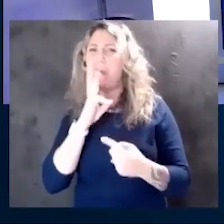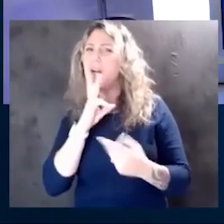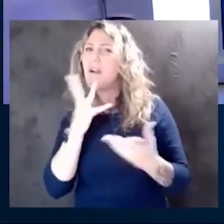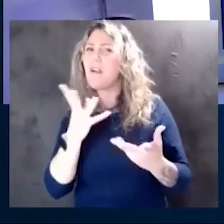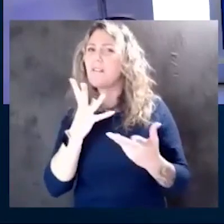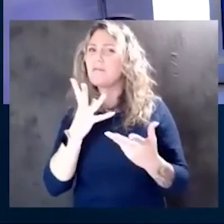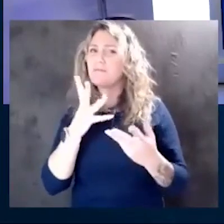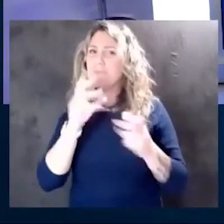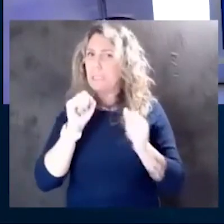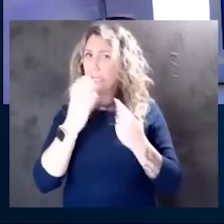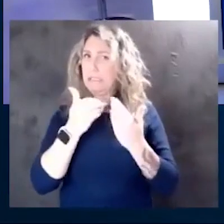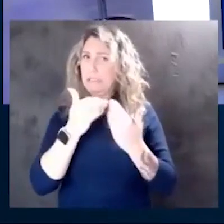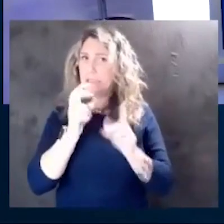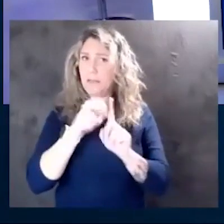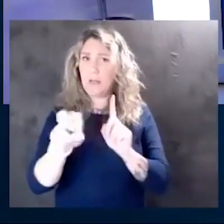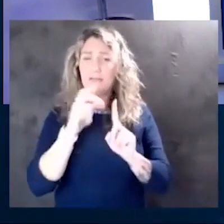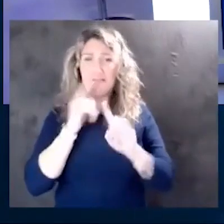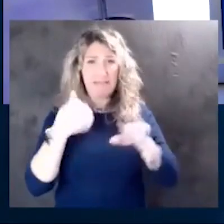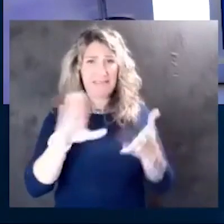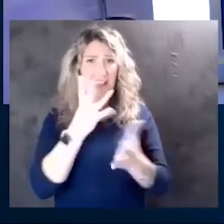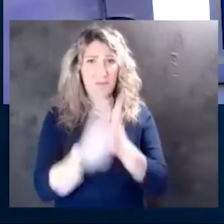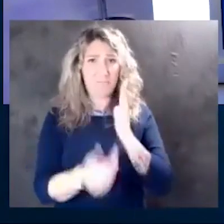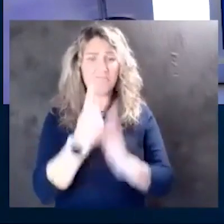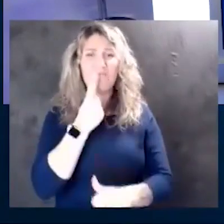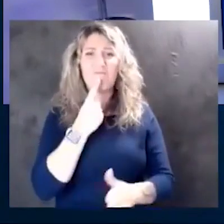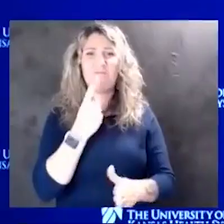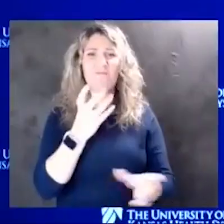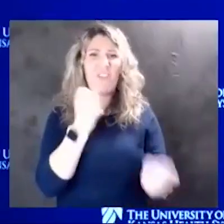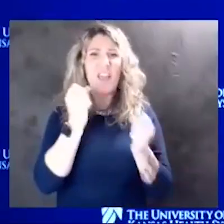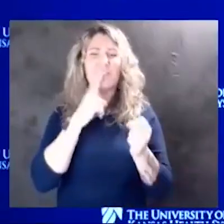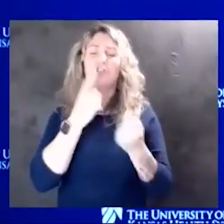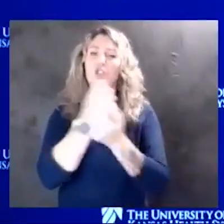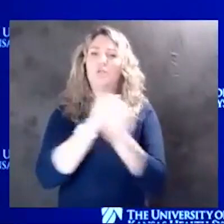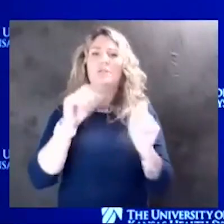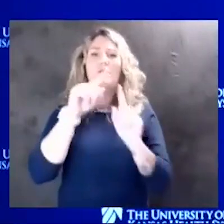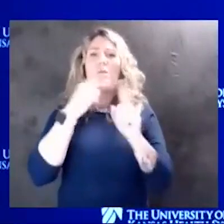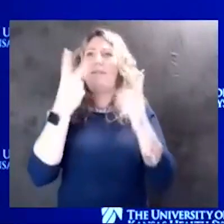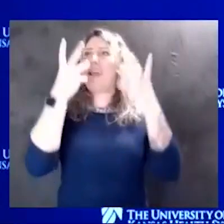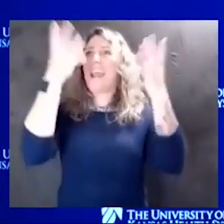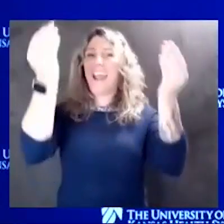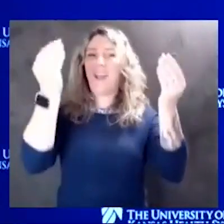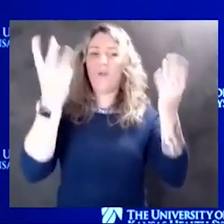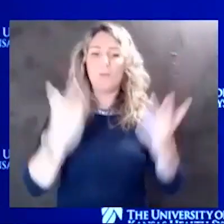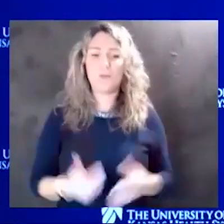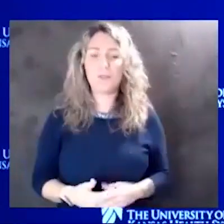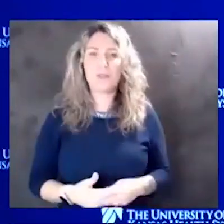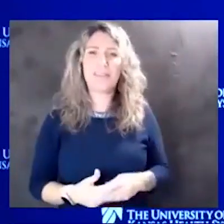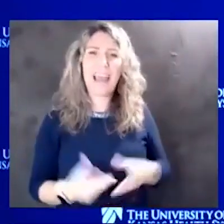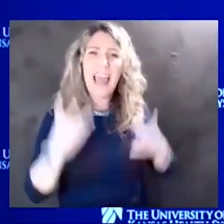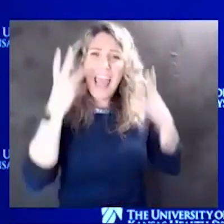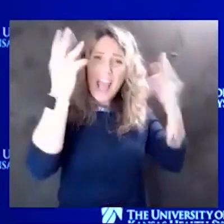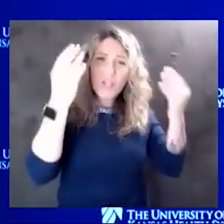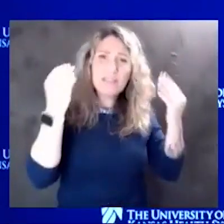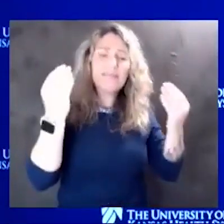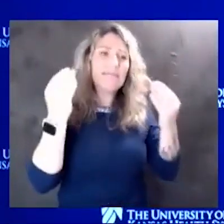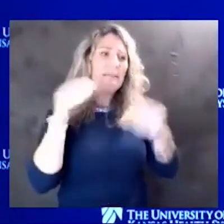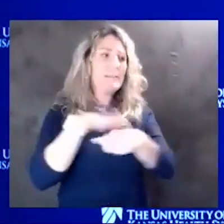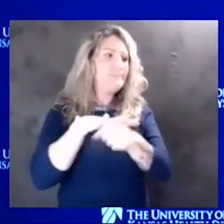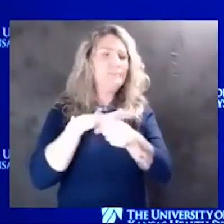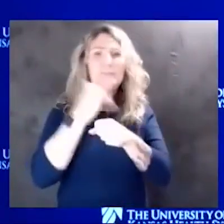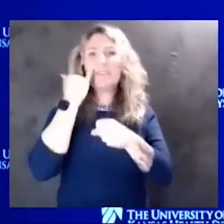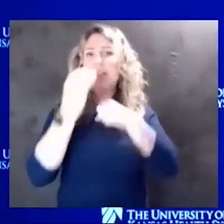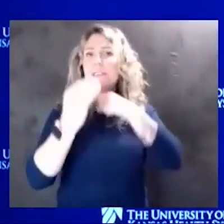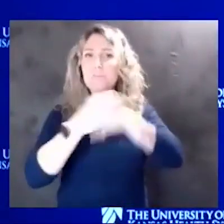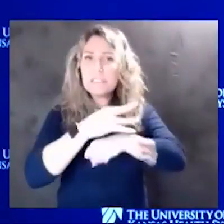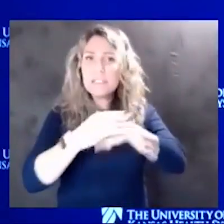Doesn't it die quickly? Yeah, I mean, I think you're pretty safe when you go out to those outdoor areas, whether it's a beach,